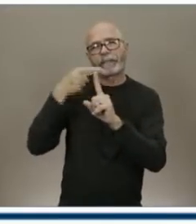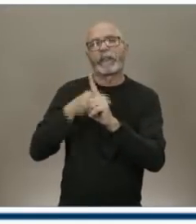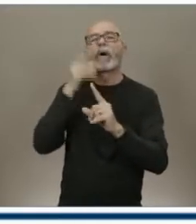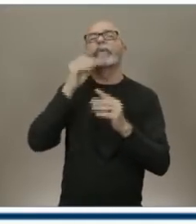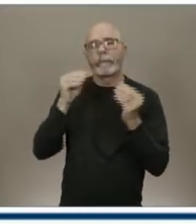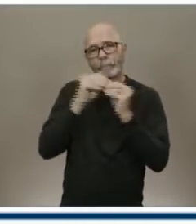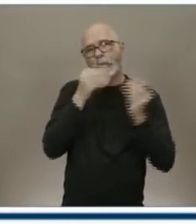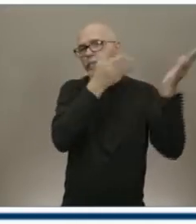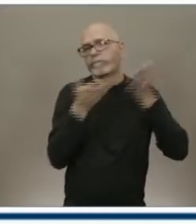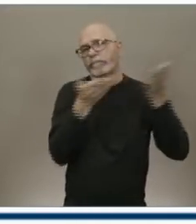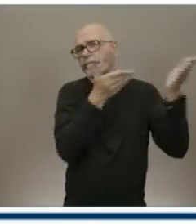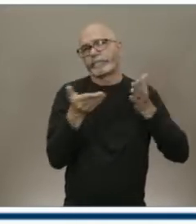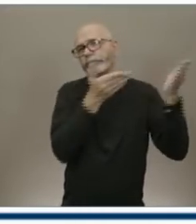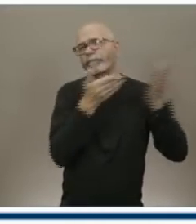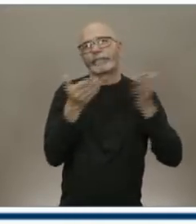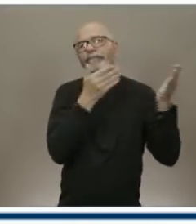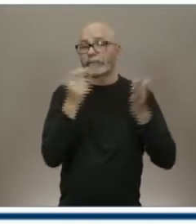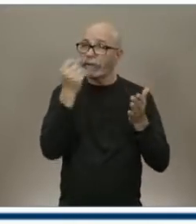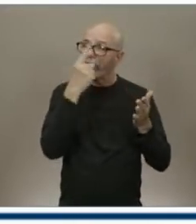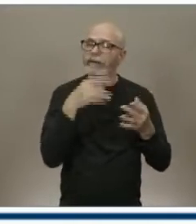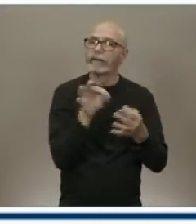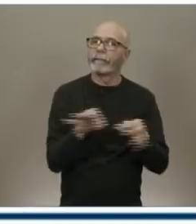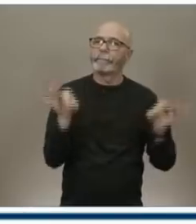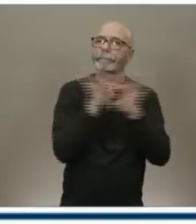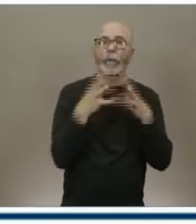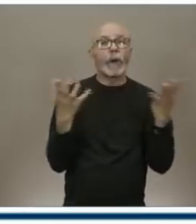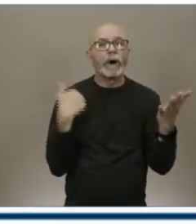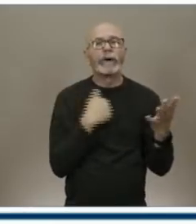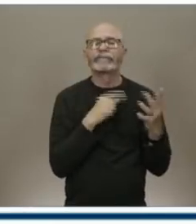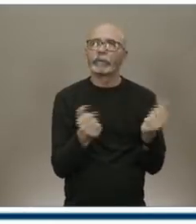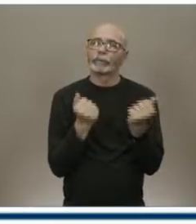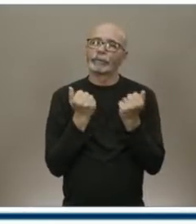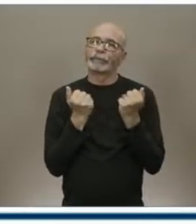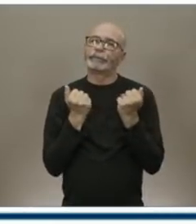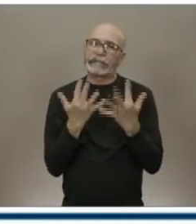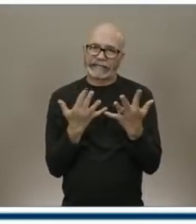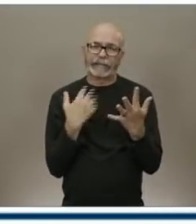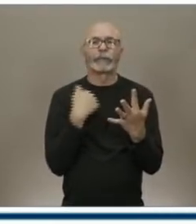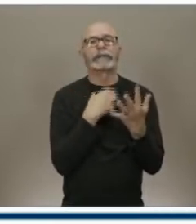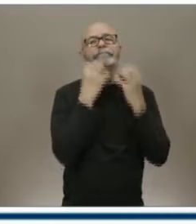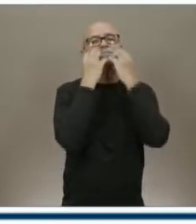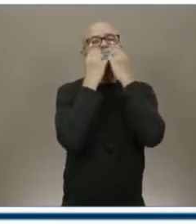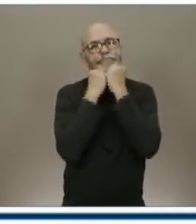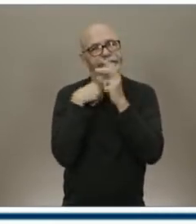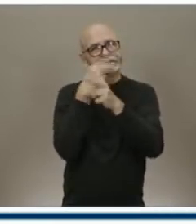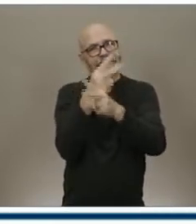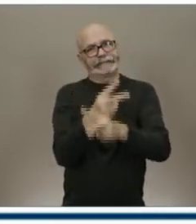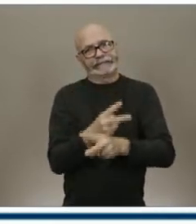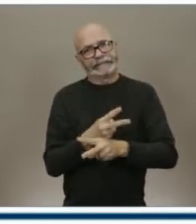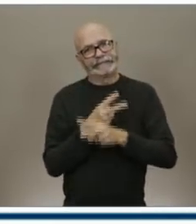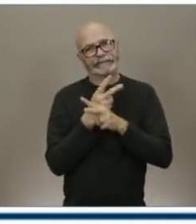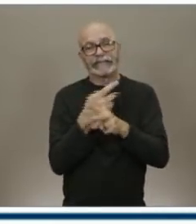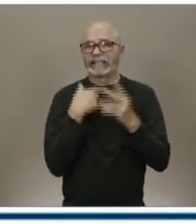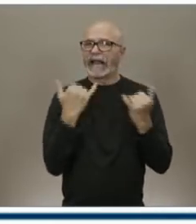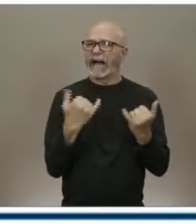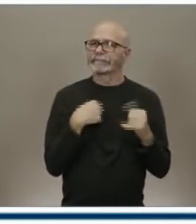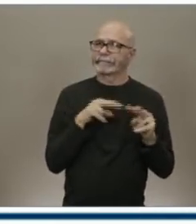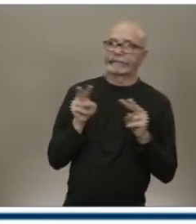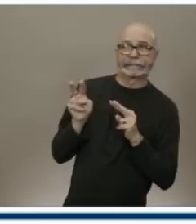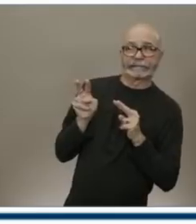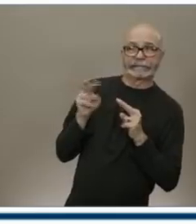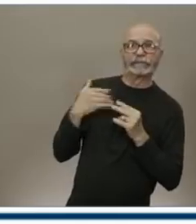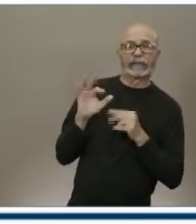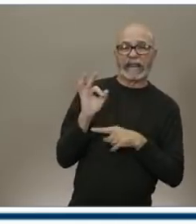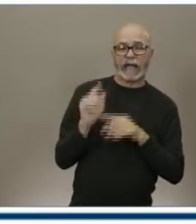determine how we come out of COVID. I am concerned about the cases we reported today. There is no sign of community spread at this